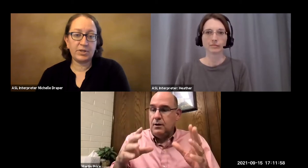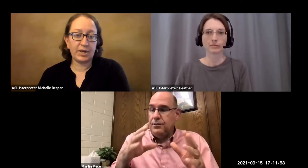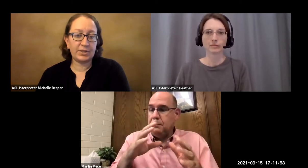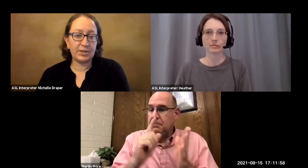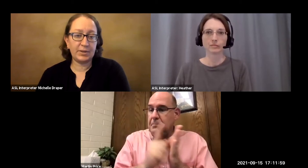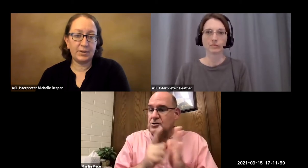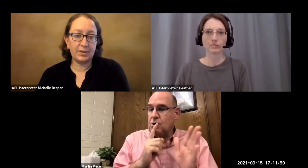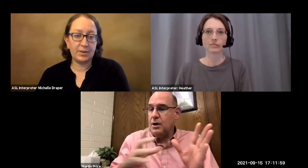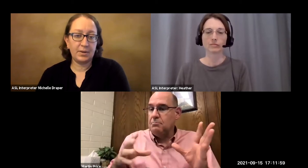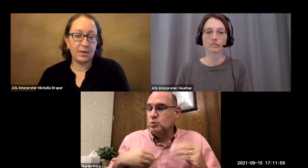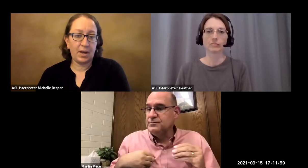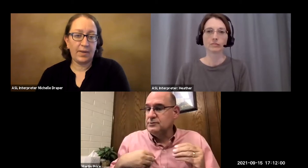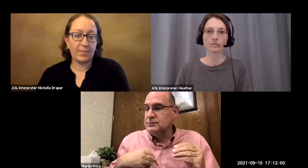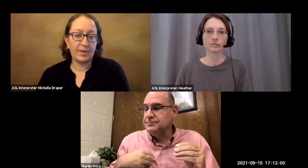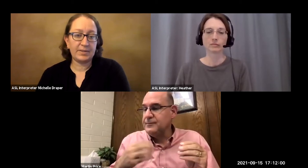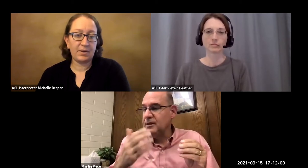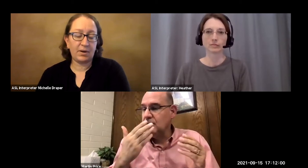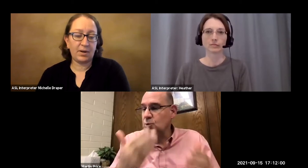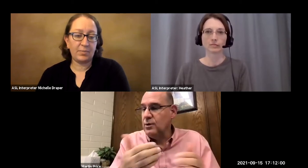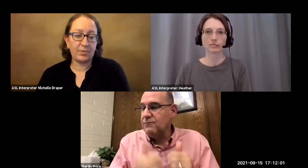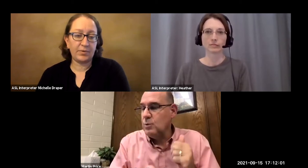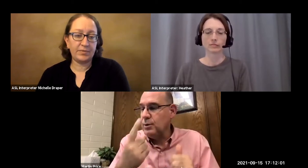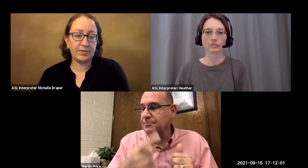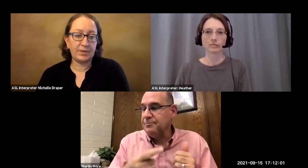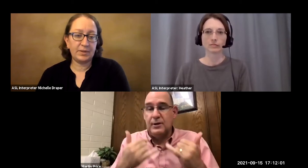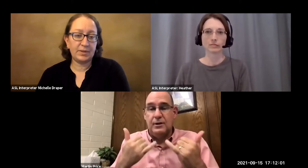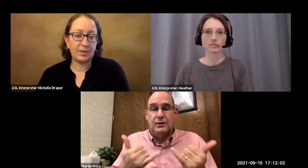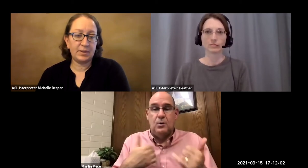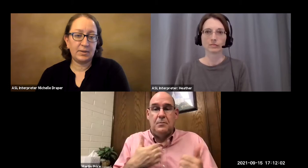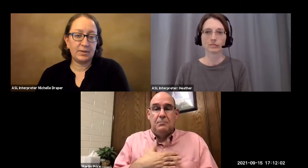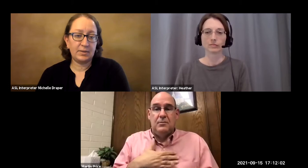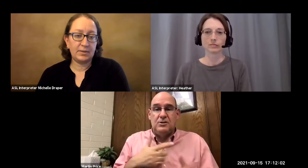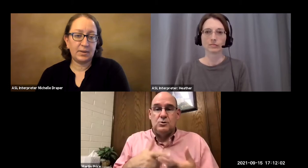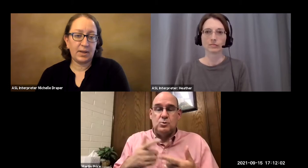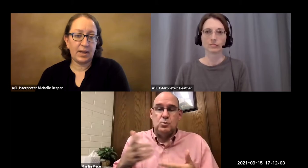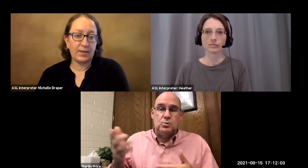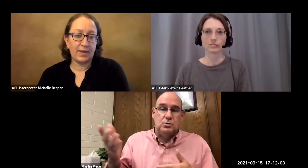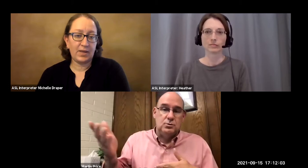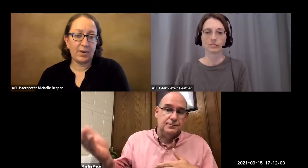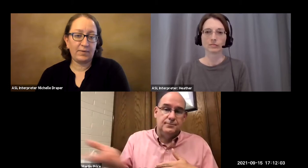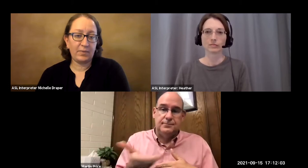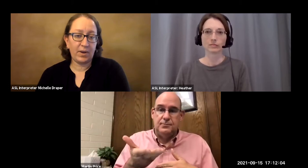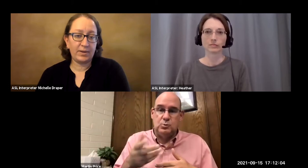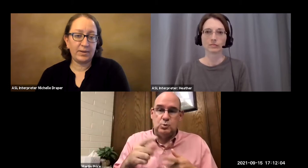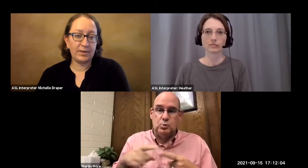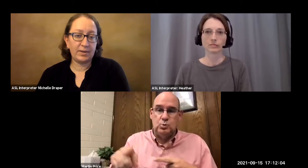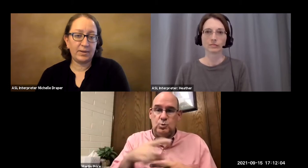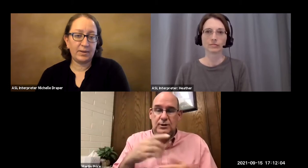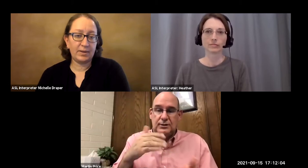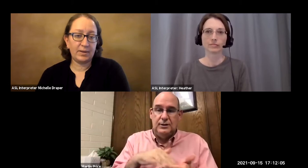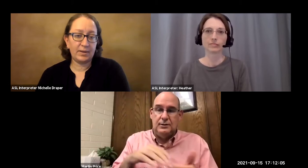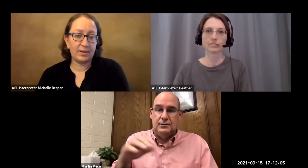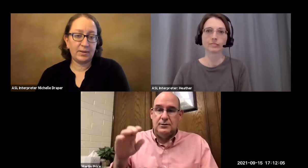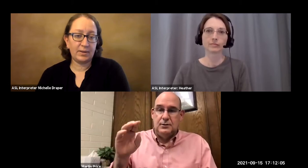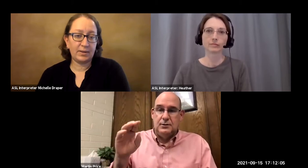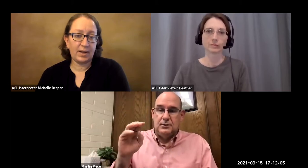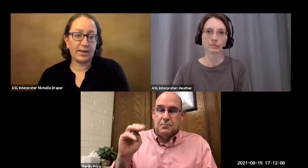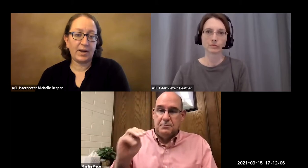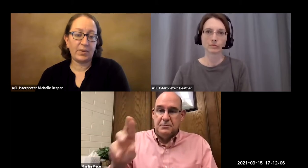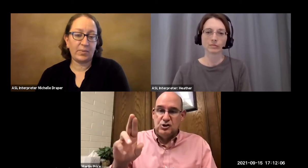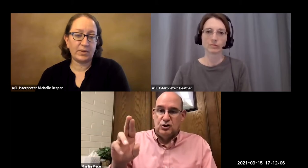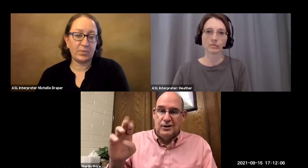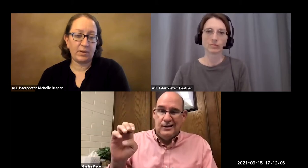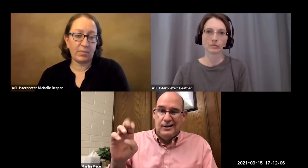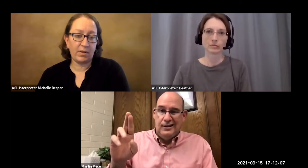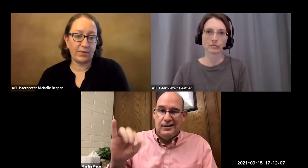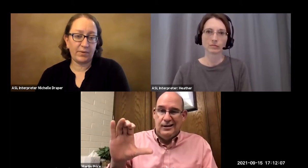Hearing no objection, the minutes are approved. And thank you, everyone. And